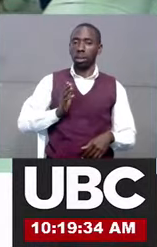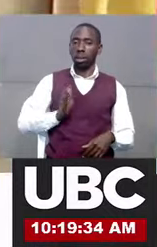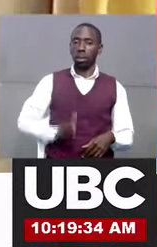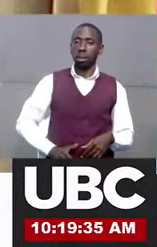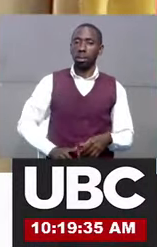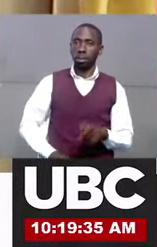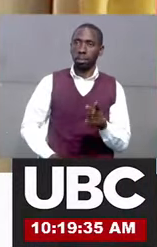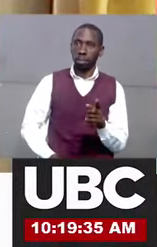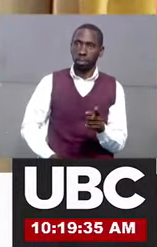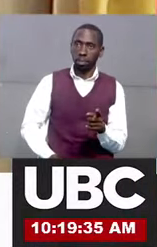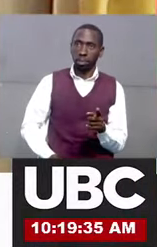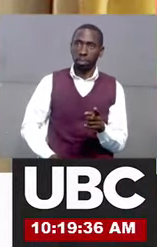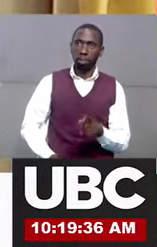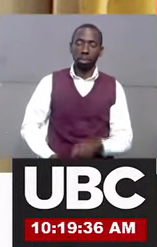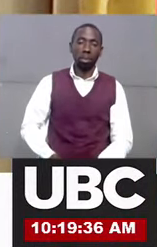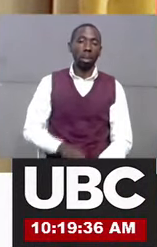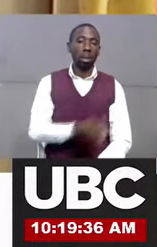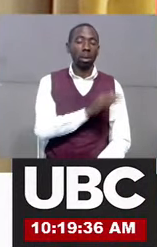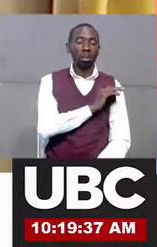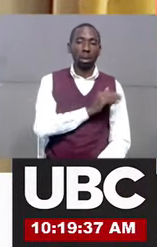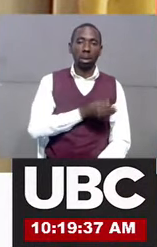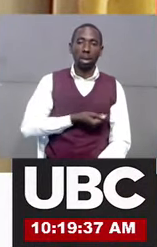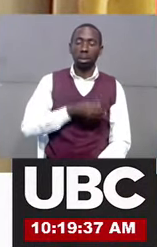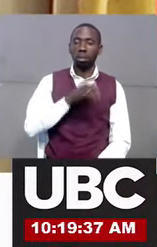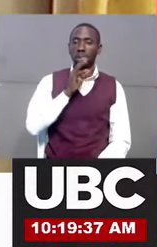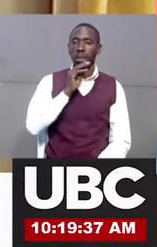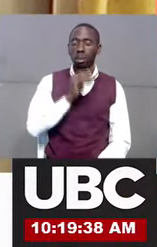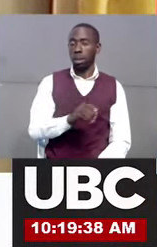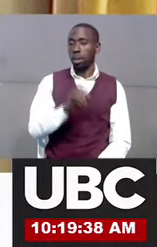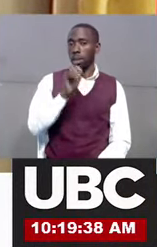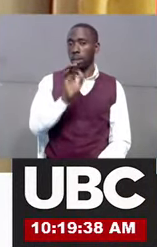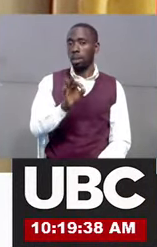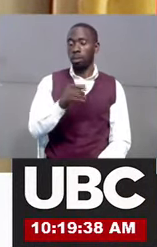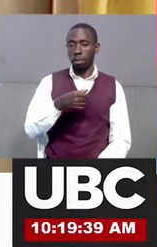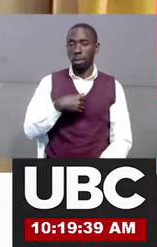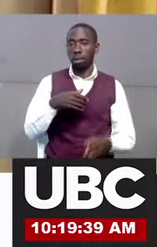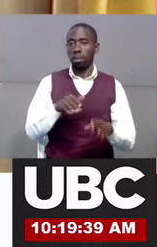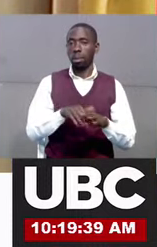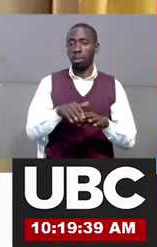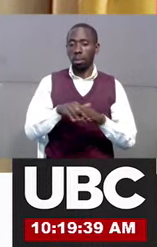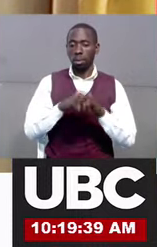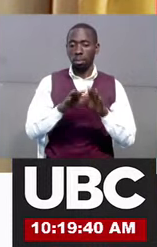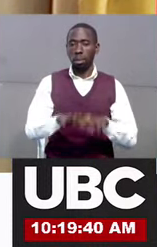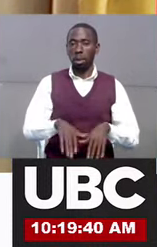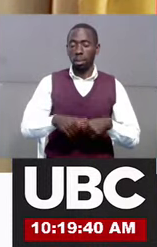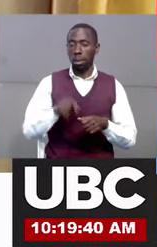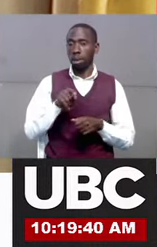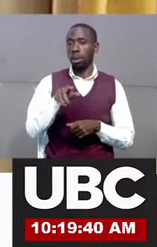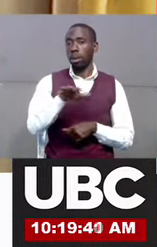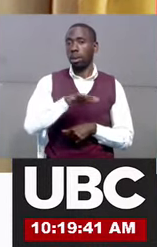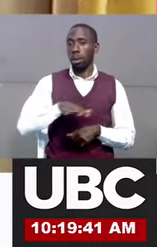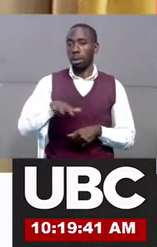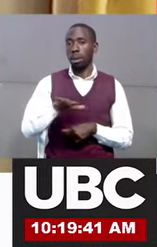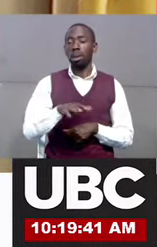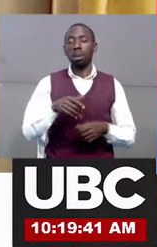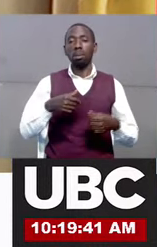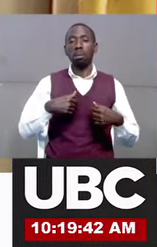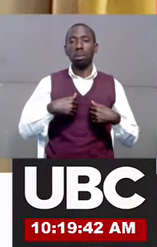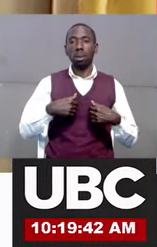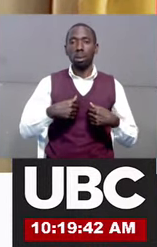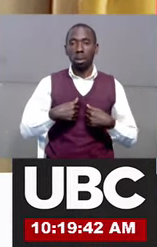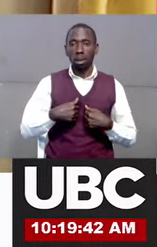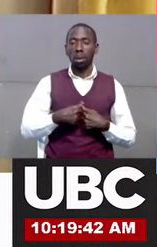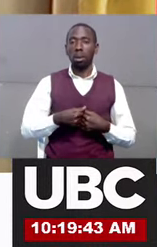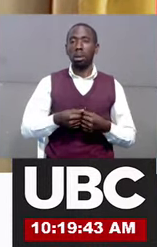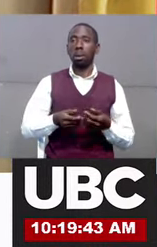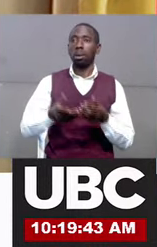Katesh? Madam Speaker, if I was the MP of that area, I would actually comment the